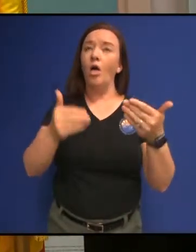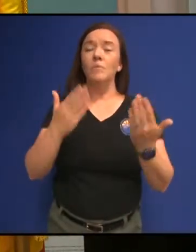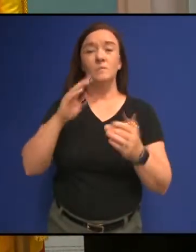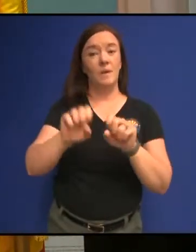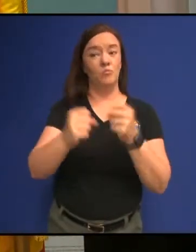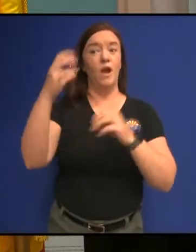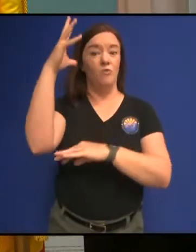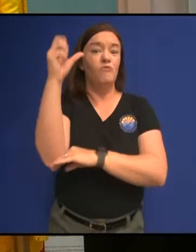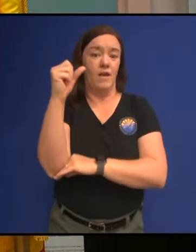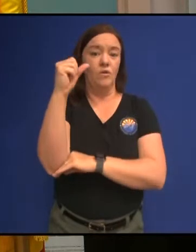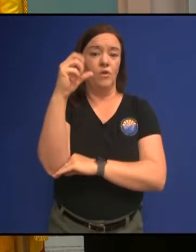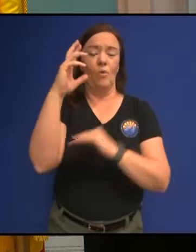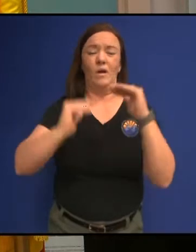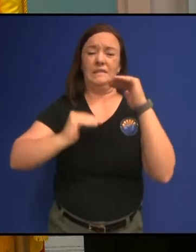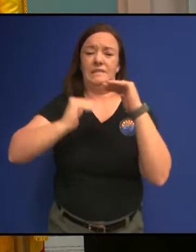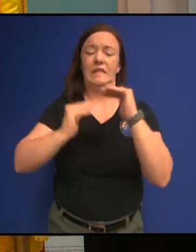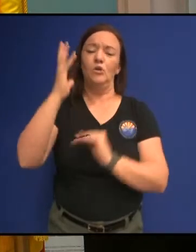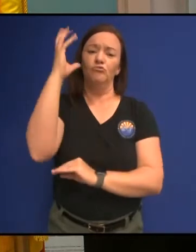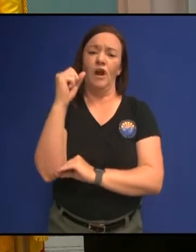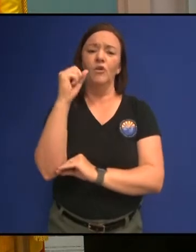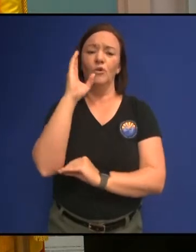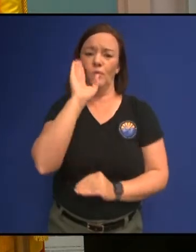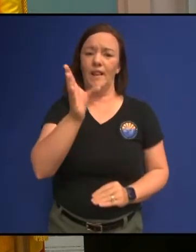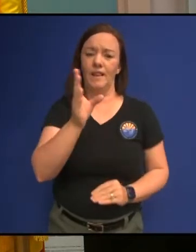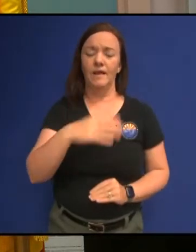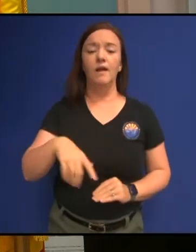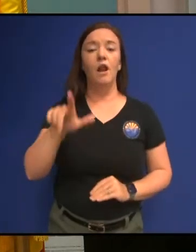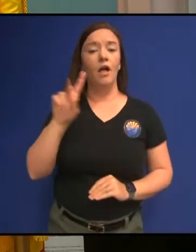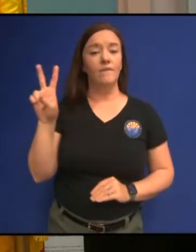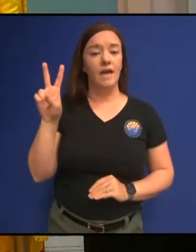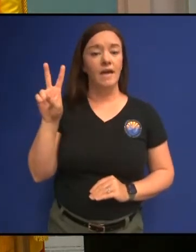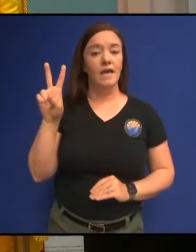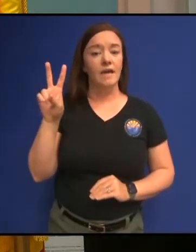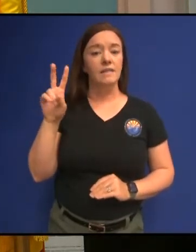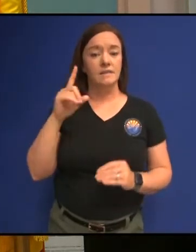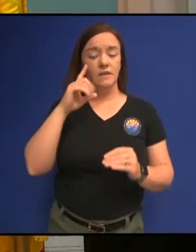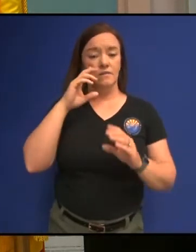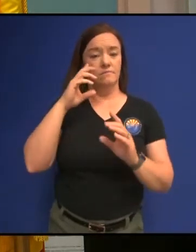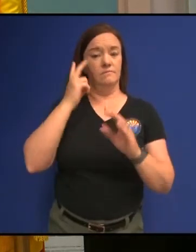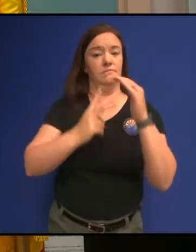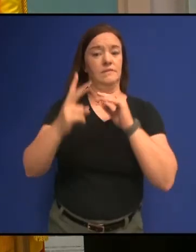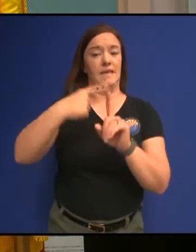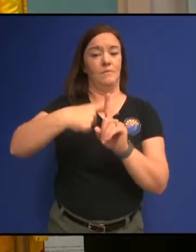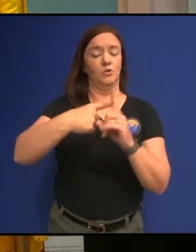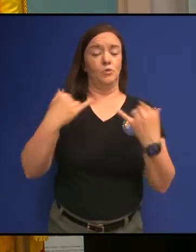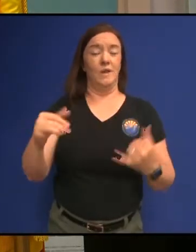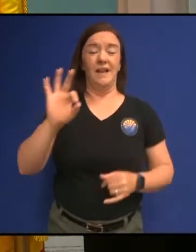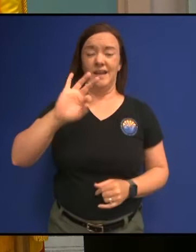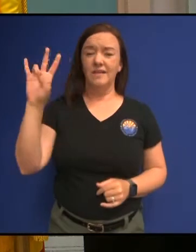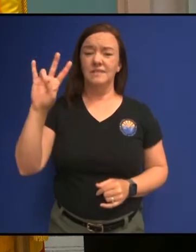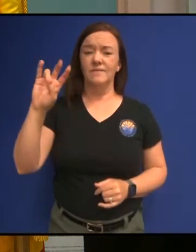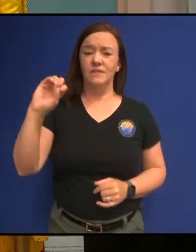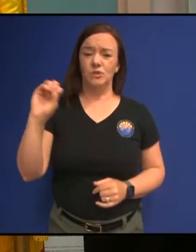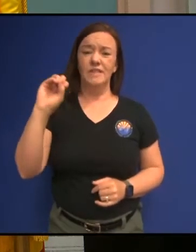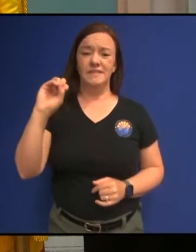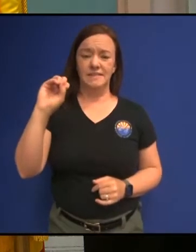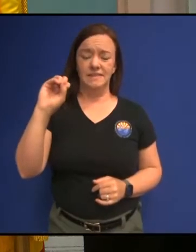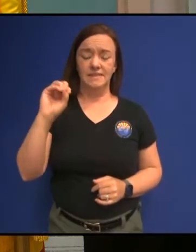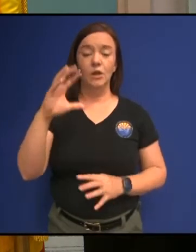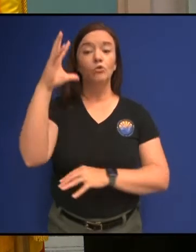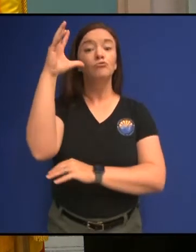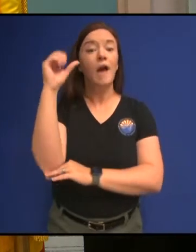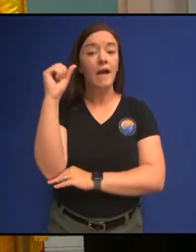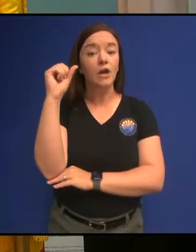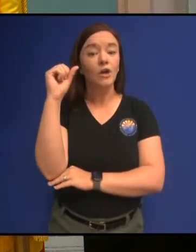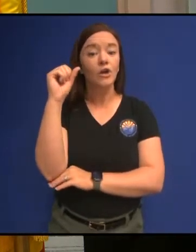breaking them. So you'll see here, Las Vegas, the forecast for today is 97 degrees. The record for